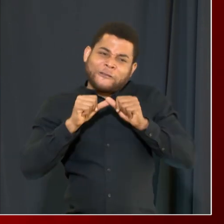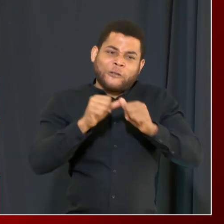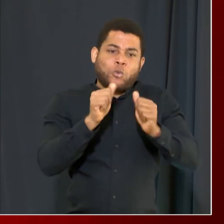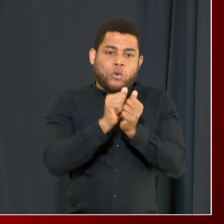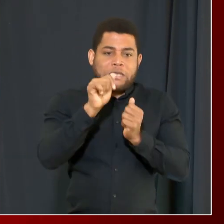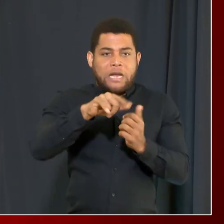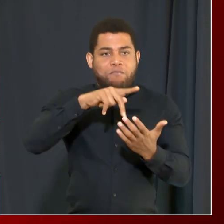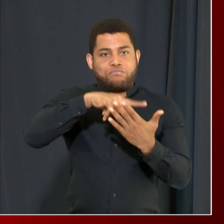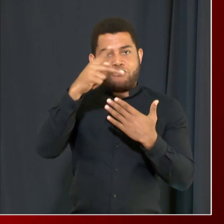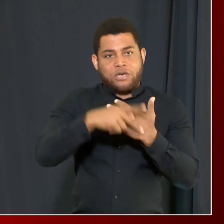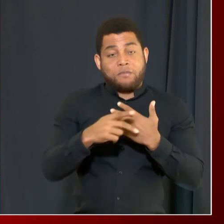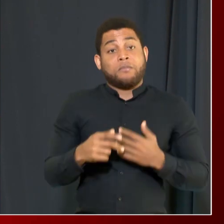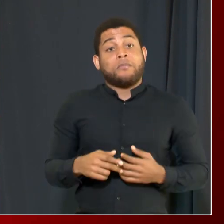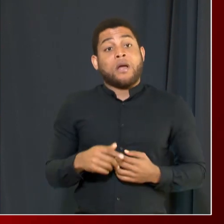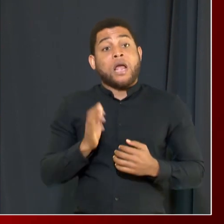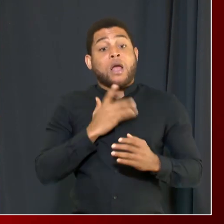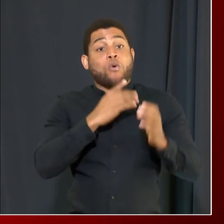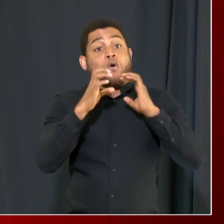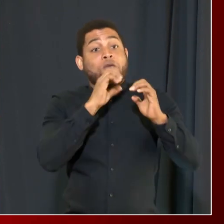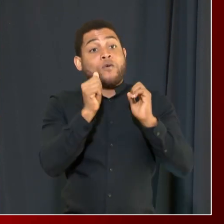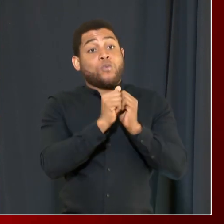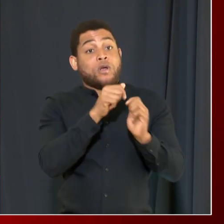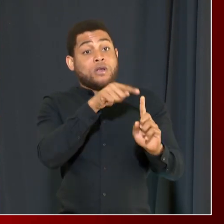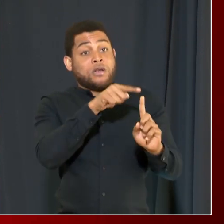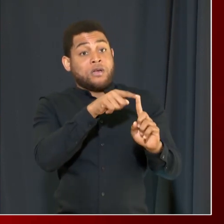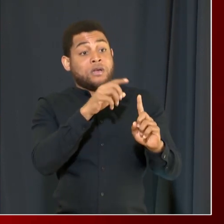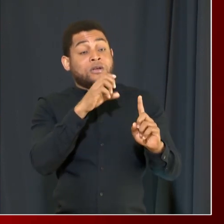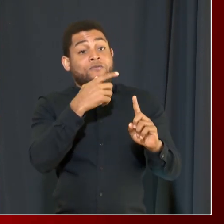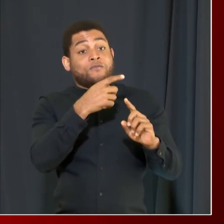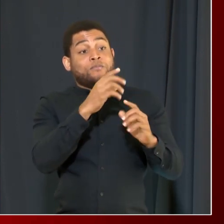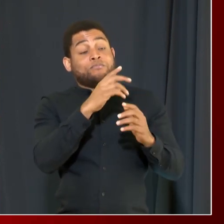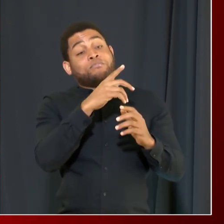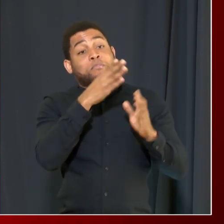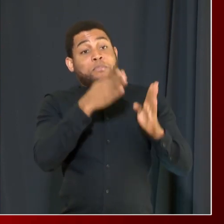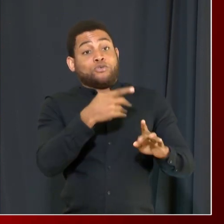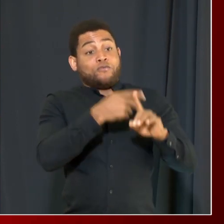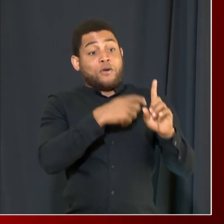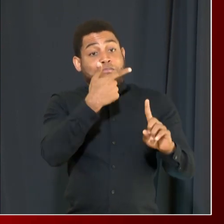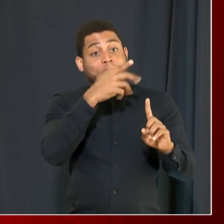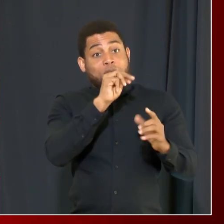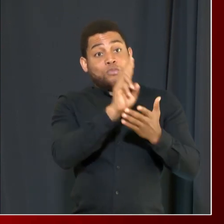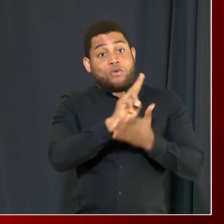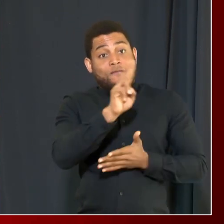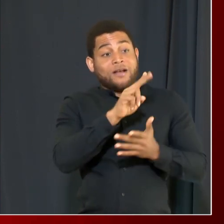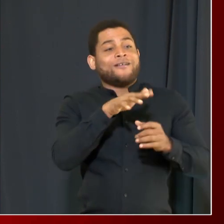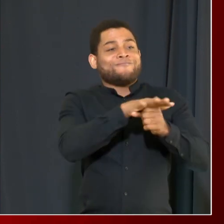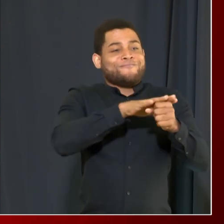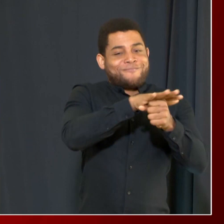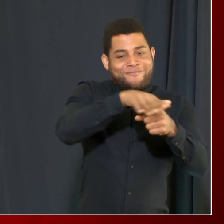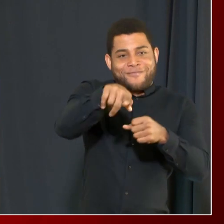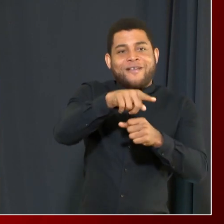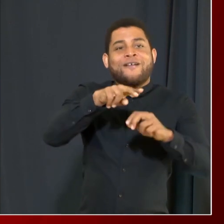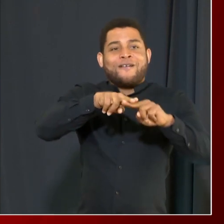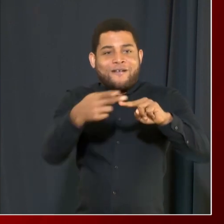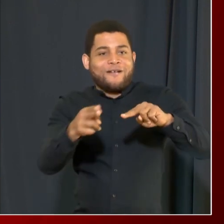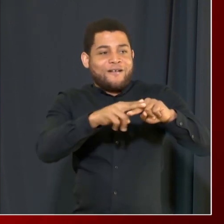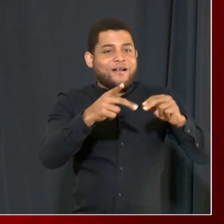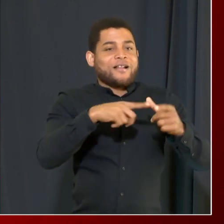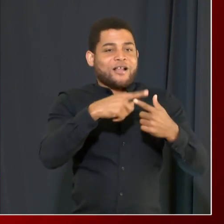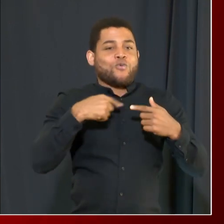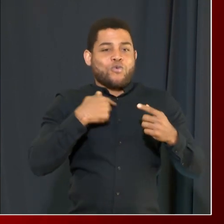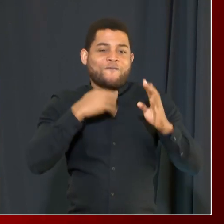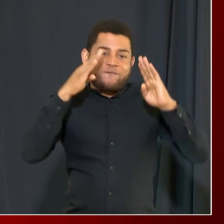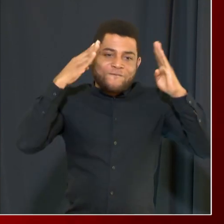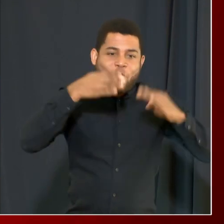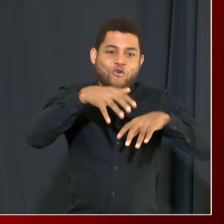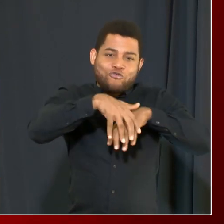from George Mason University. And we have seen a decrease in those spaces where we've had our Focus Patrol initiatives. Your